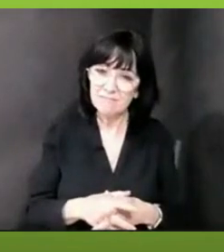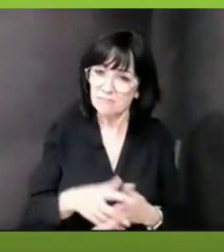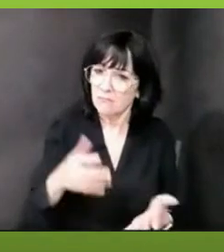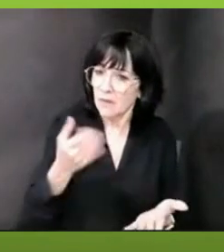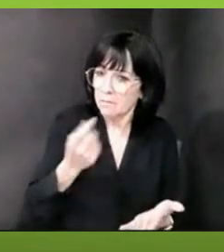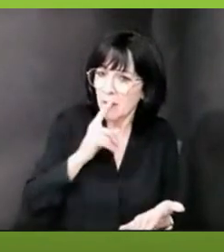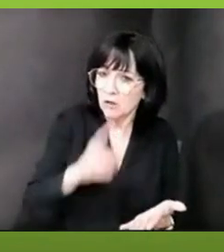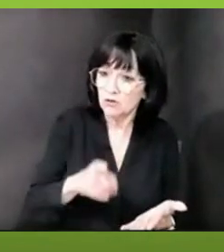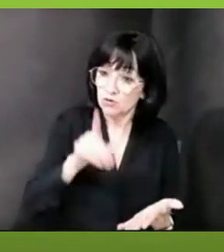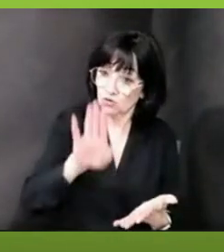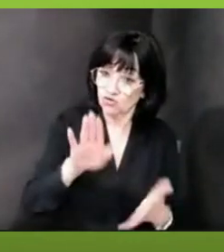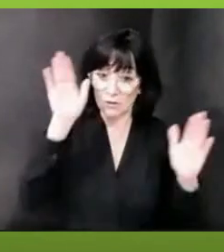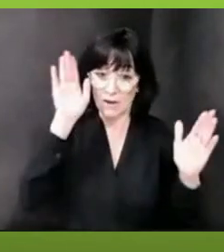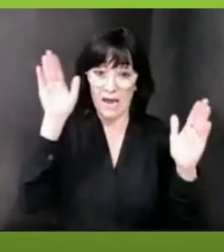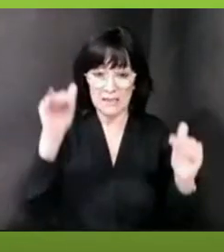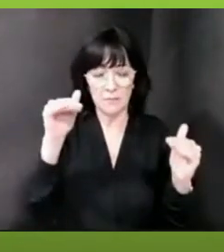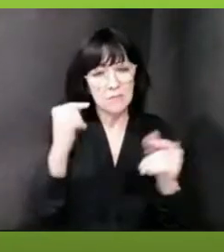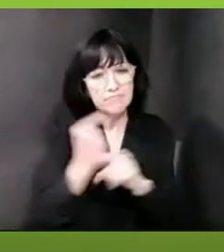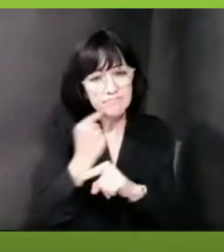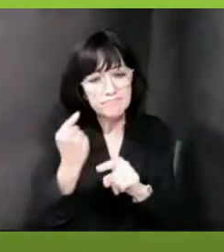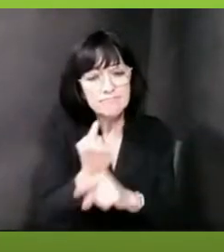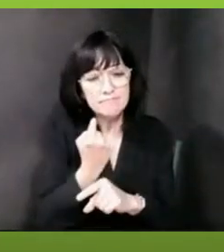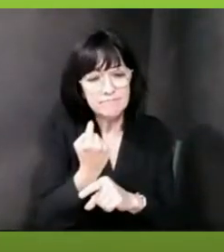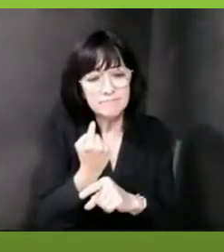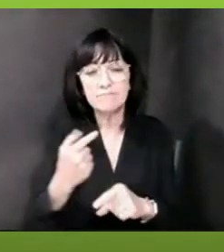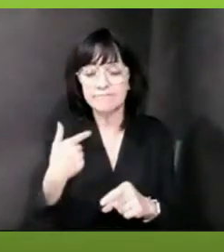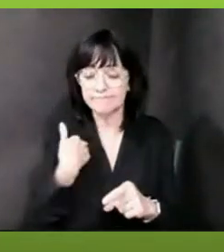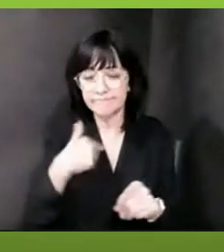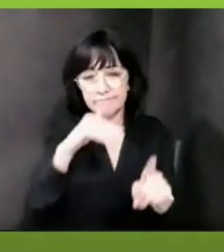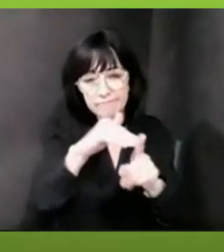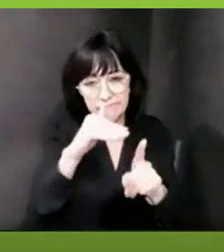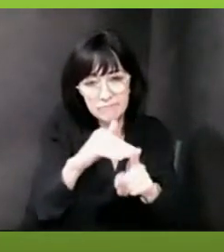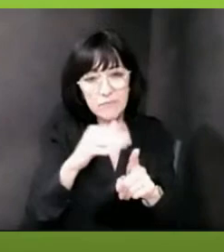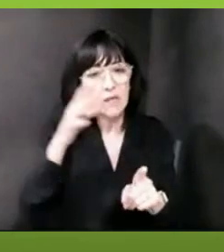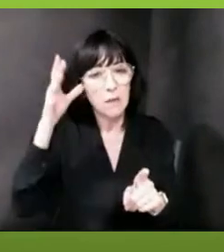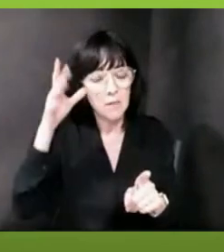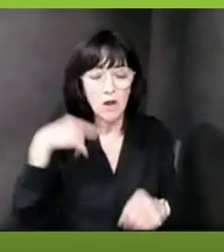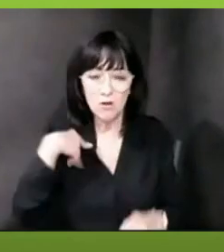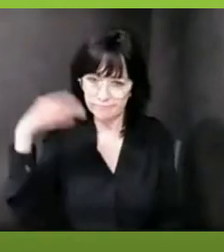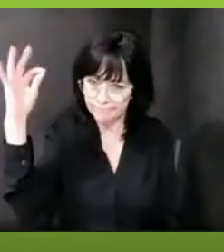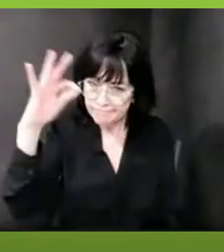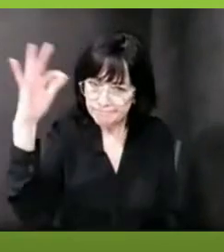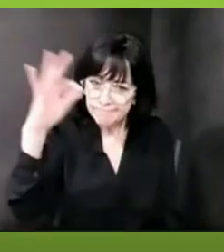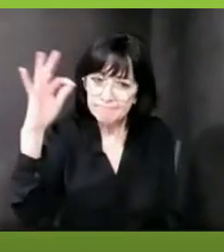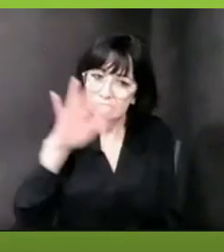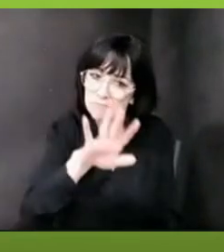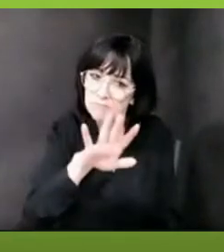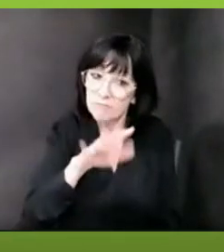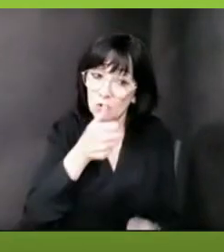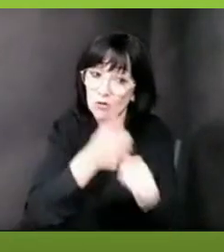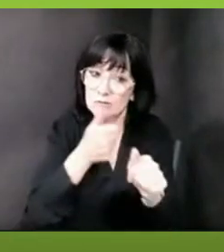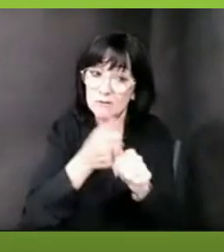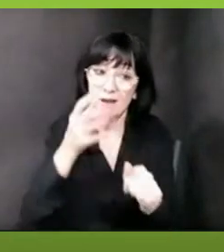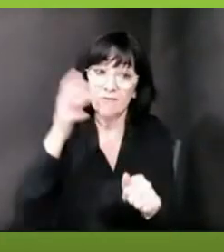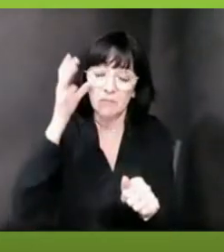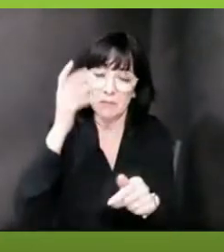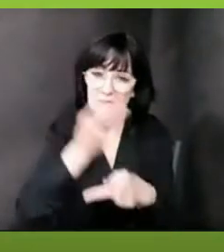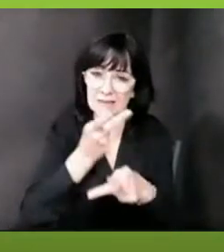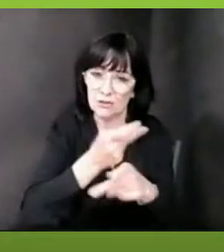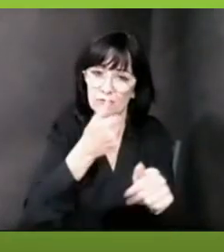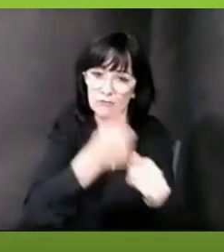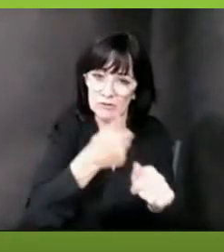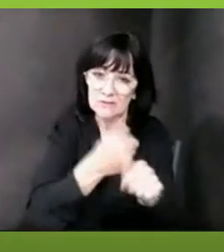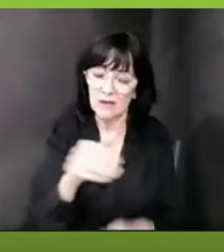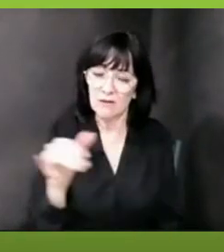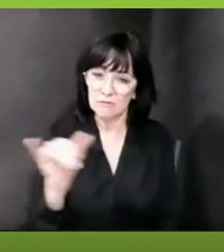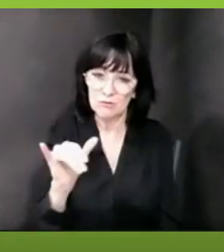most important part that I always preach to parents is taking care of yourself as a parent. Because just like us helpers, we can't help